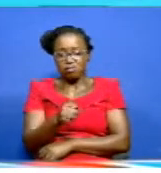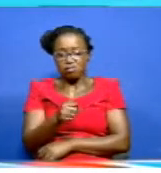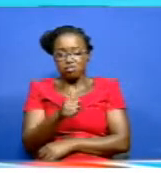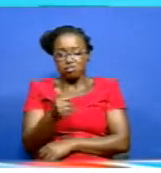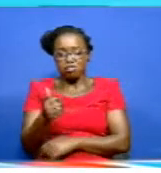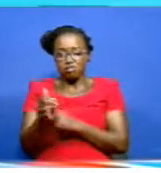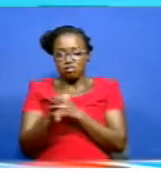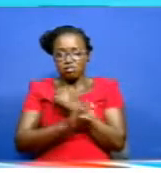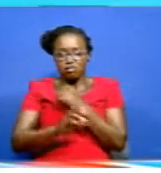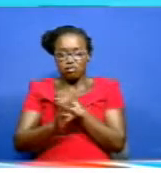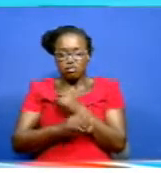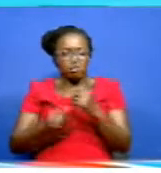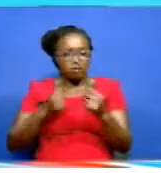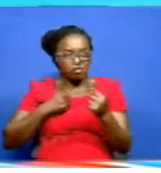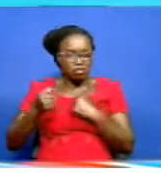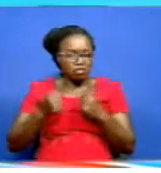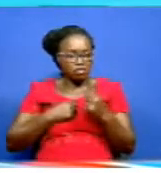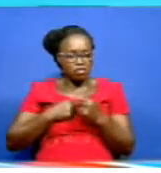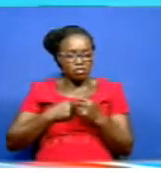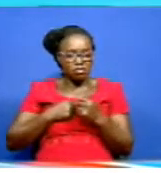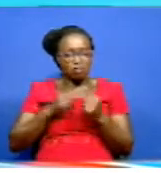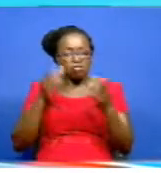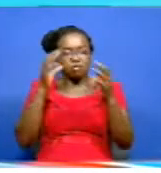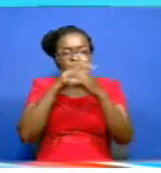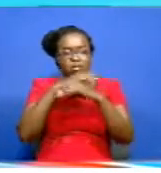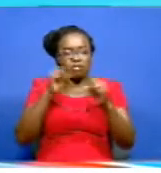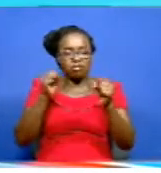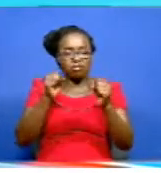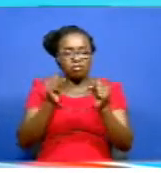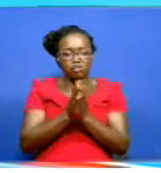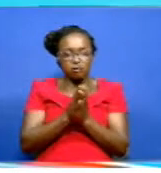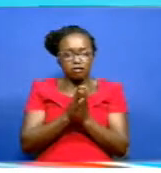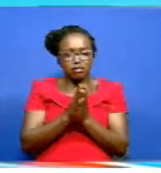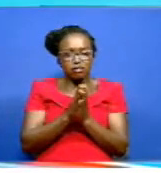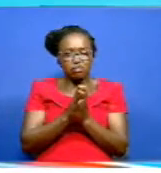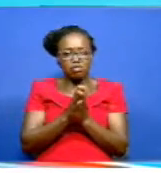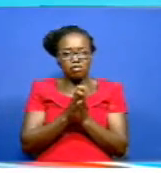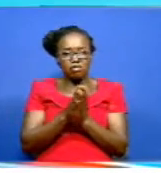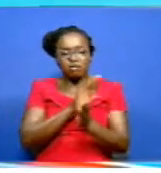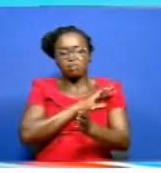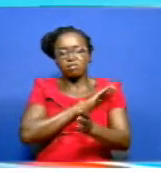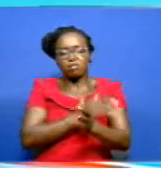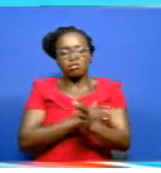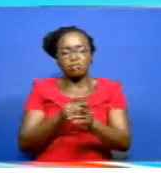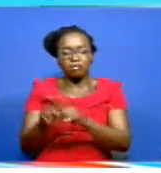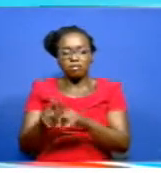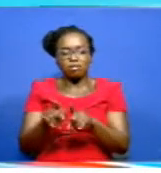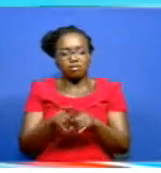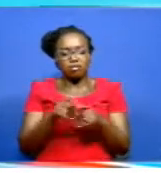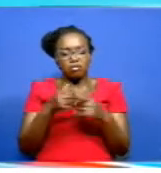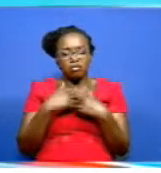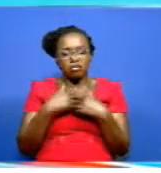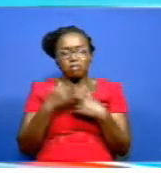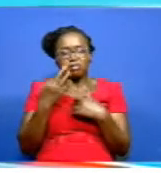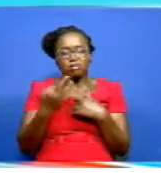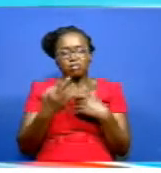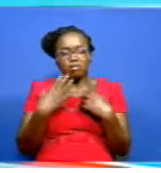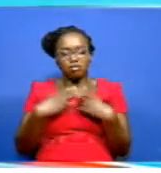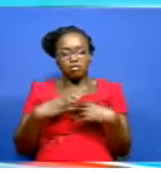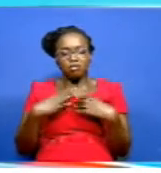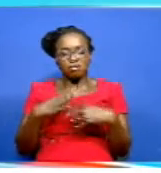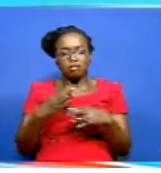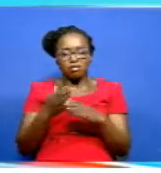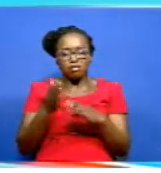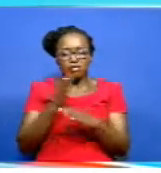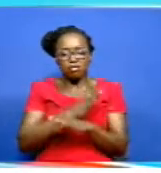in Rwanda, we've seen Paul Kagame. We've seen in Nigeria also, we also have seen 3 former